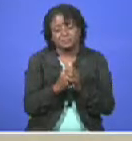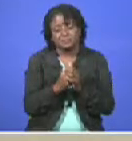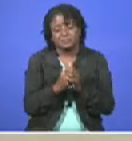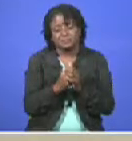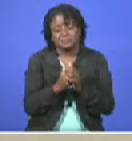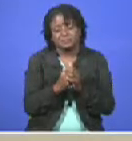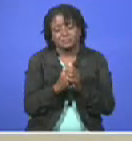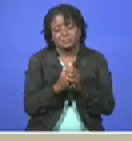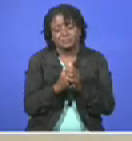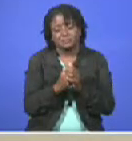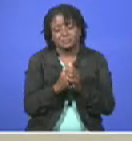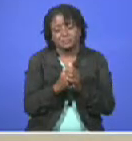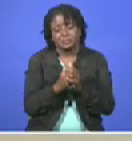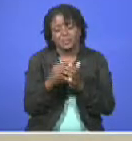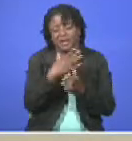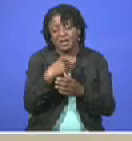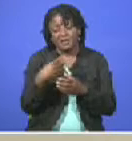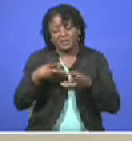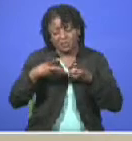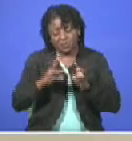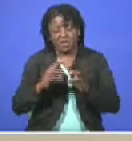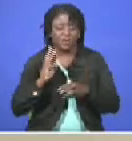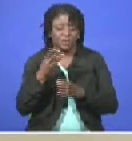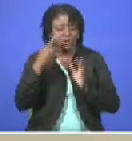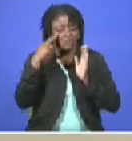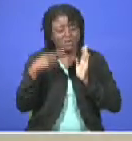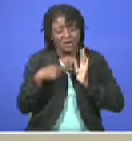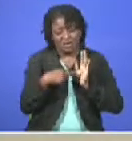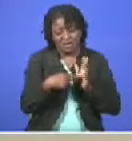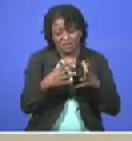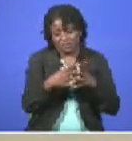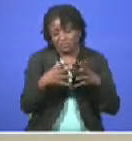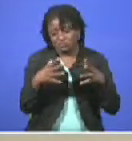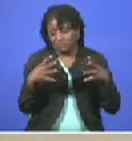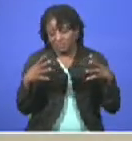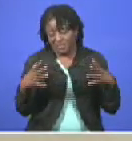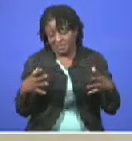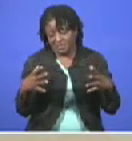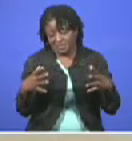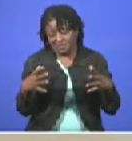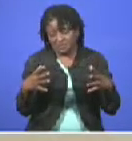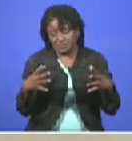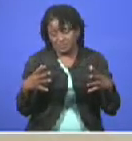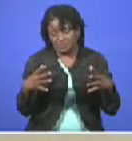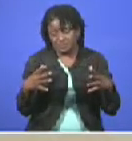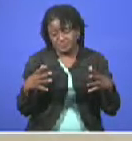and the way that we recognize the tremendous